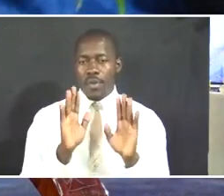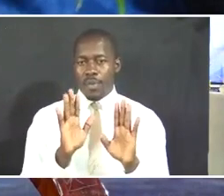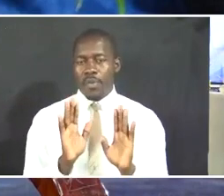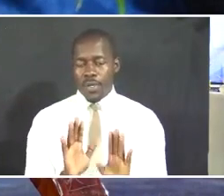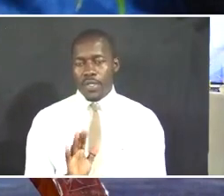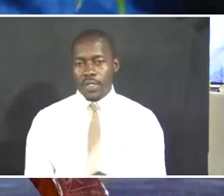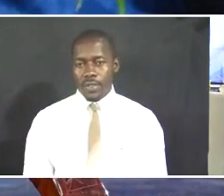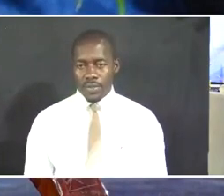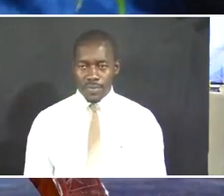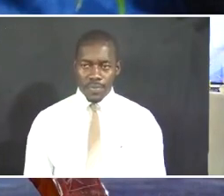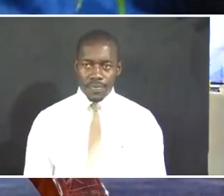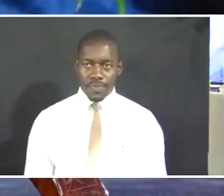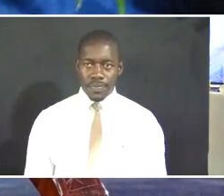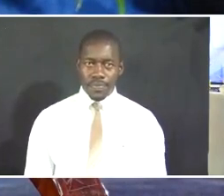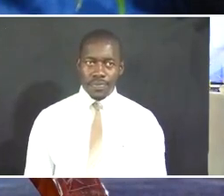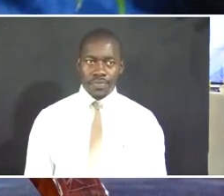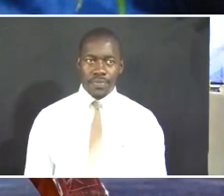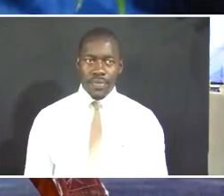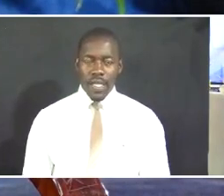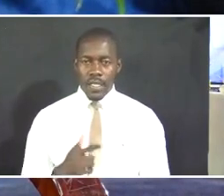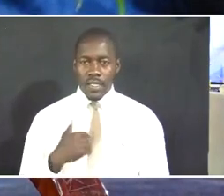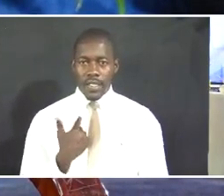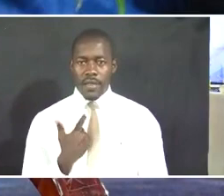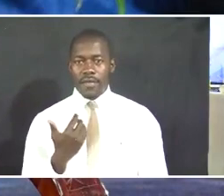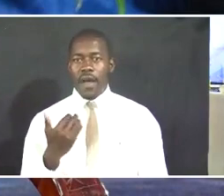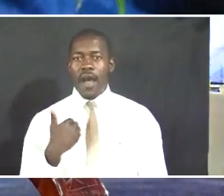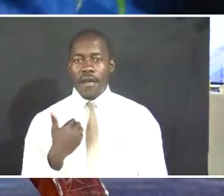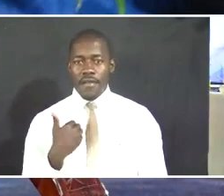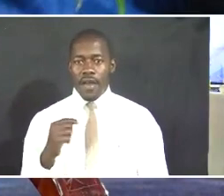done, a group where we do a lot of such